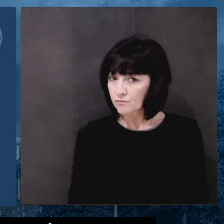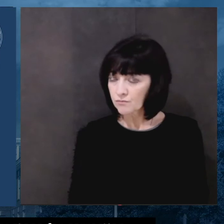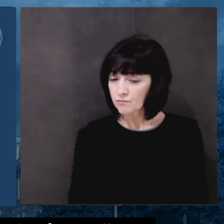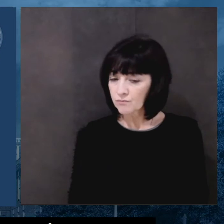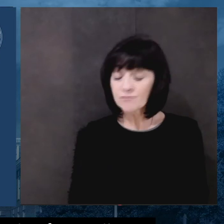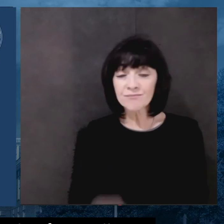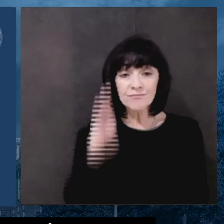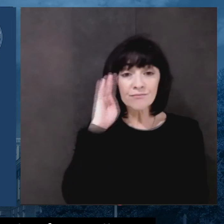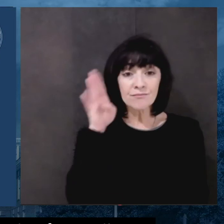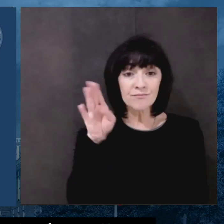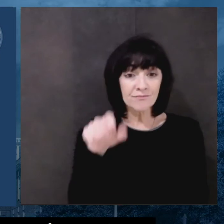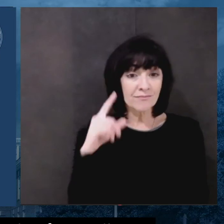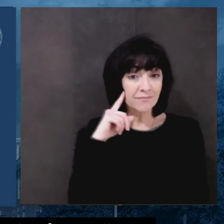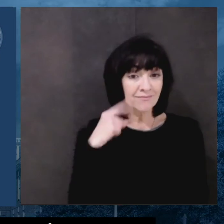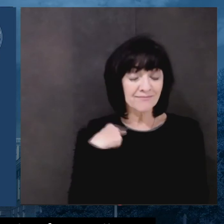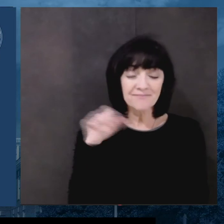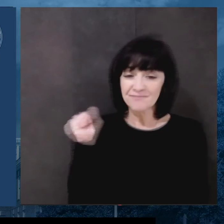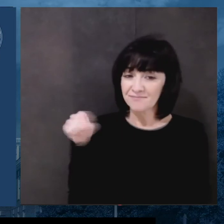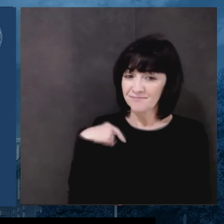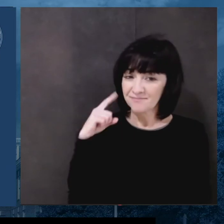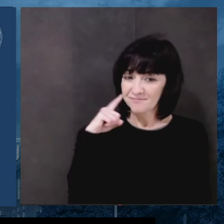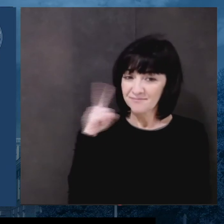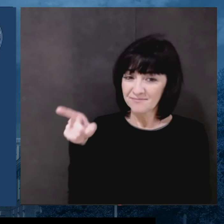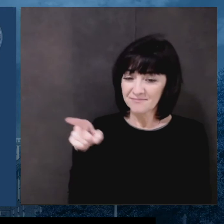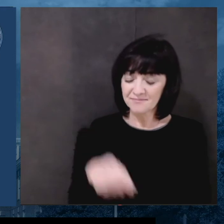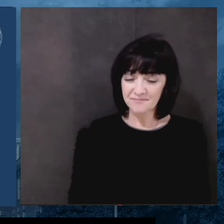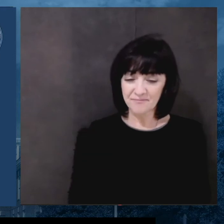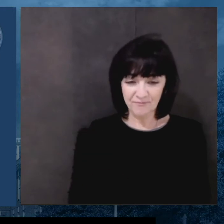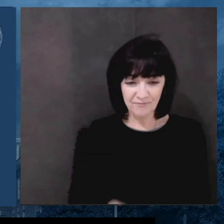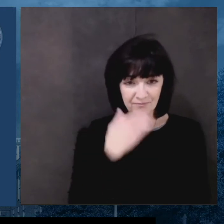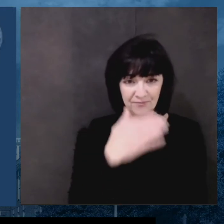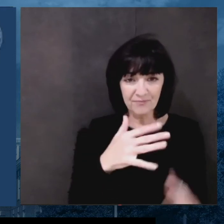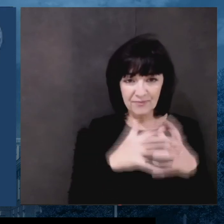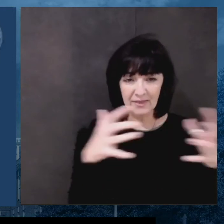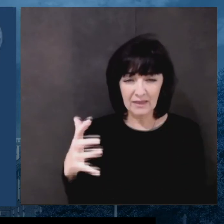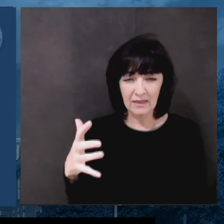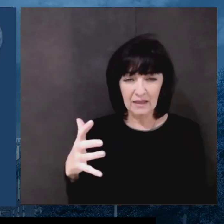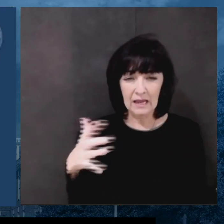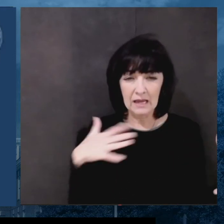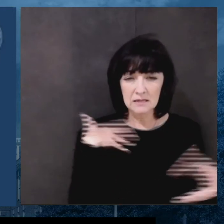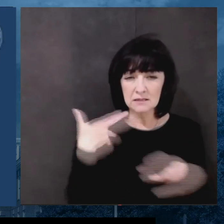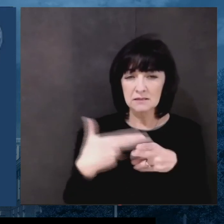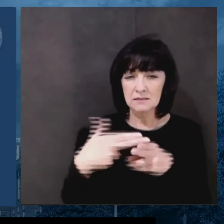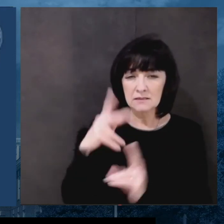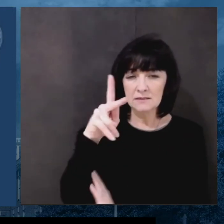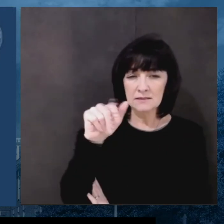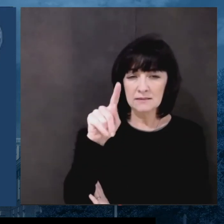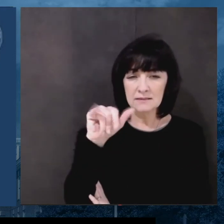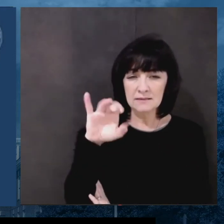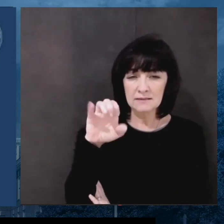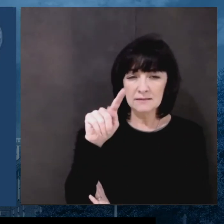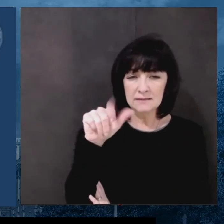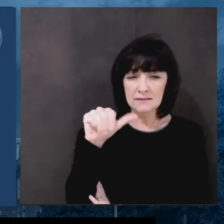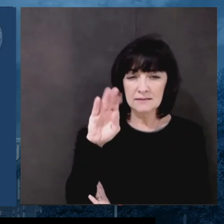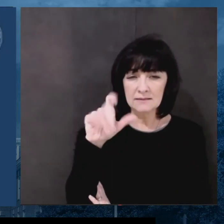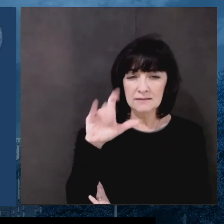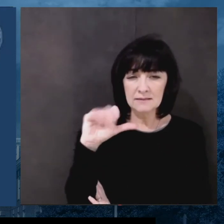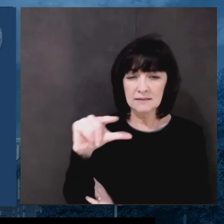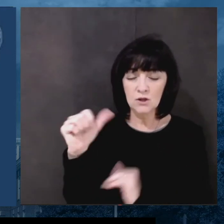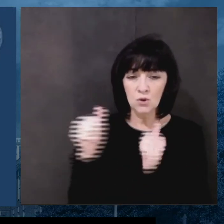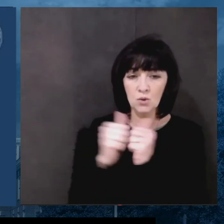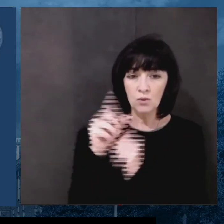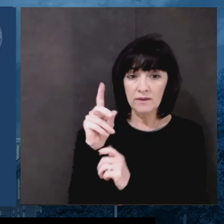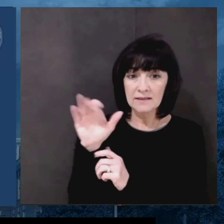Hello, can you hear me? I can. Thank you so much. I'm Katie Tabling with the Delaware Business Times. I had